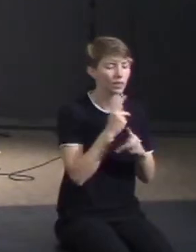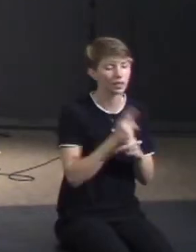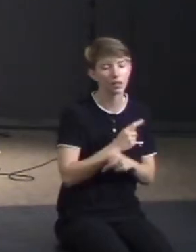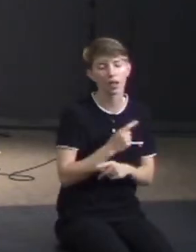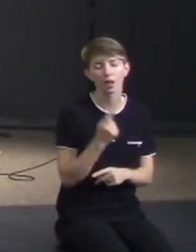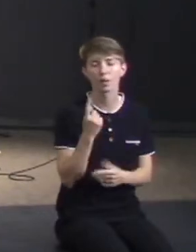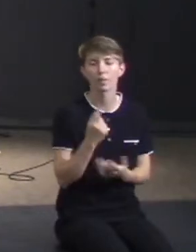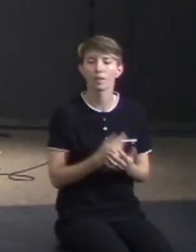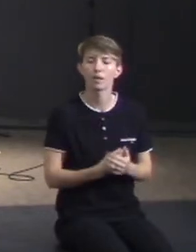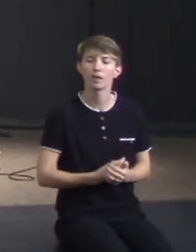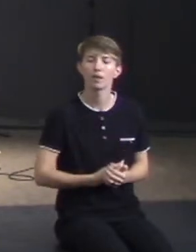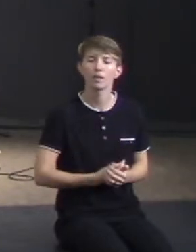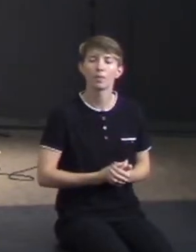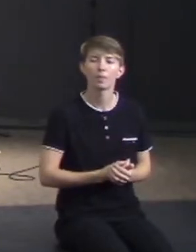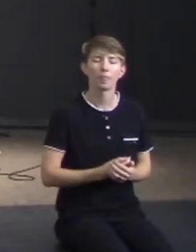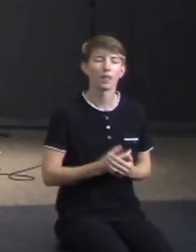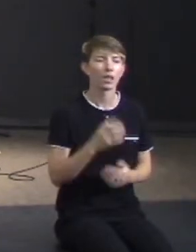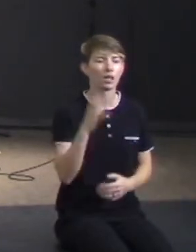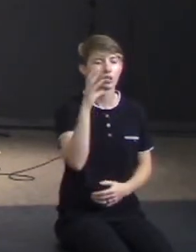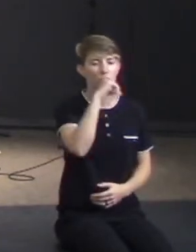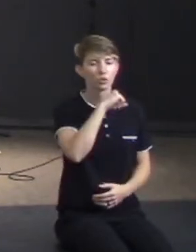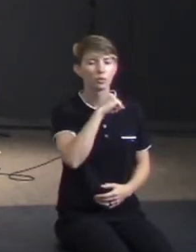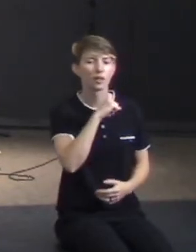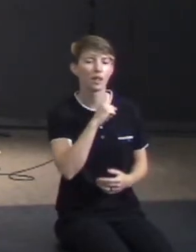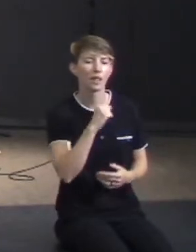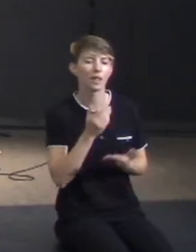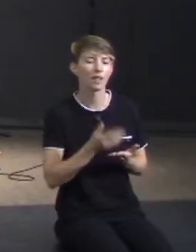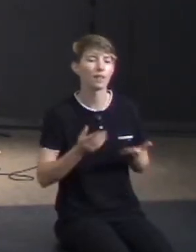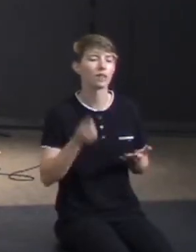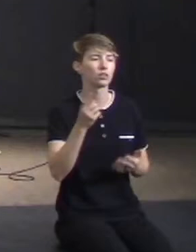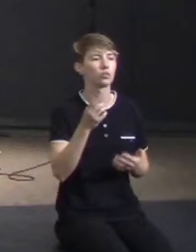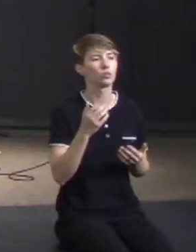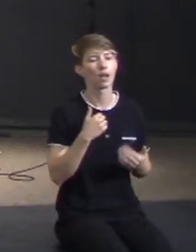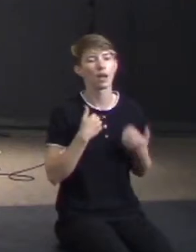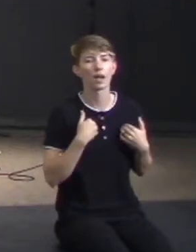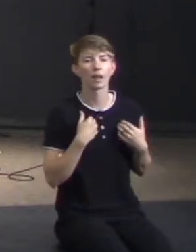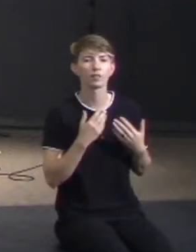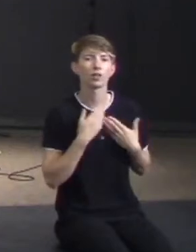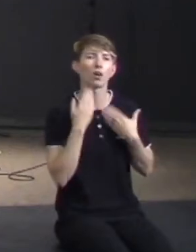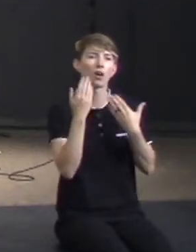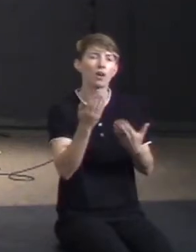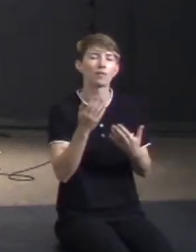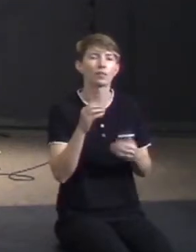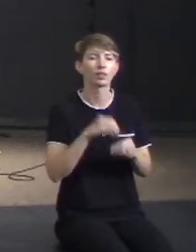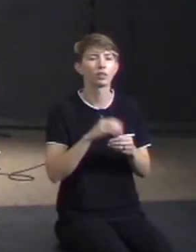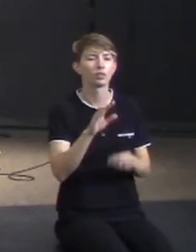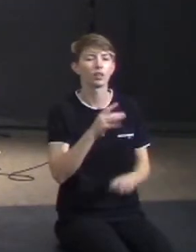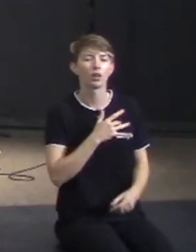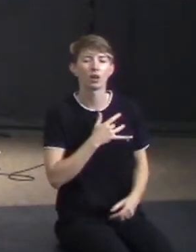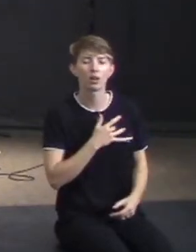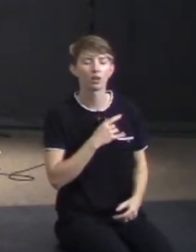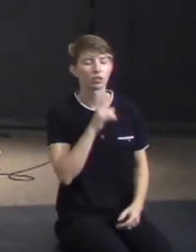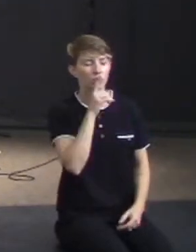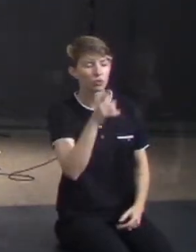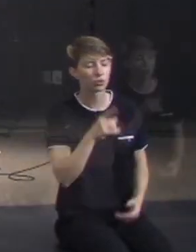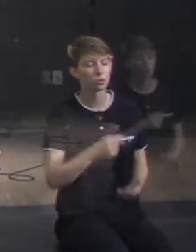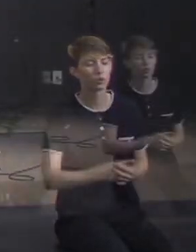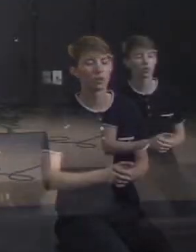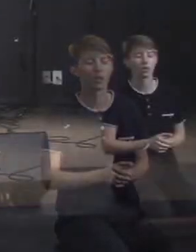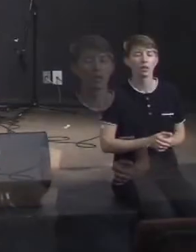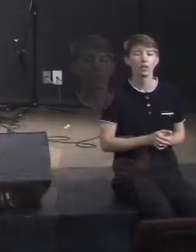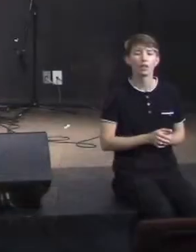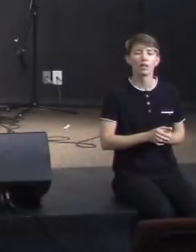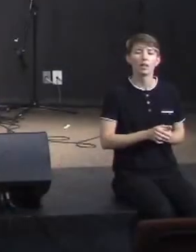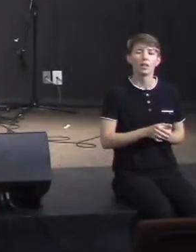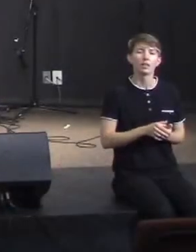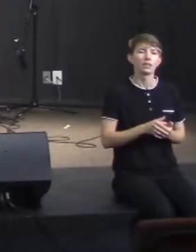Assuming that the things that you have to offer that you know in your heart are true and gospel, those things somehow don't match the world that